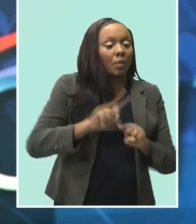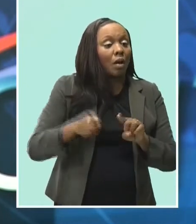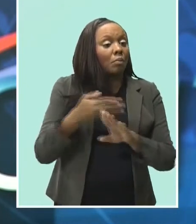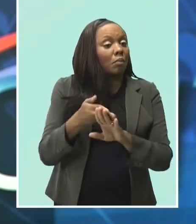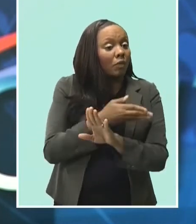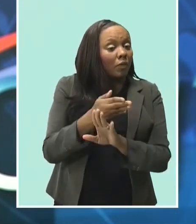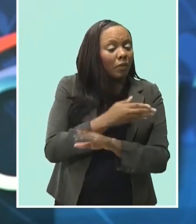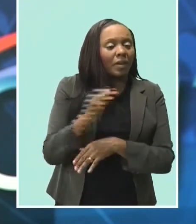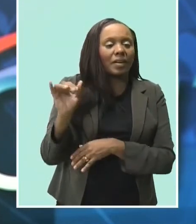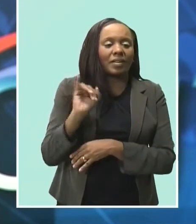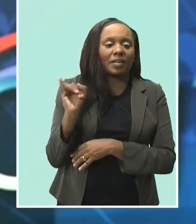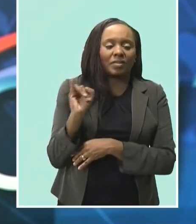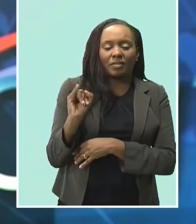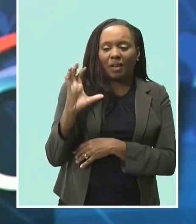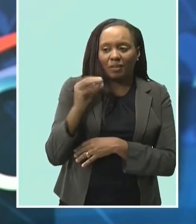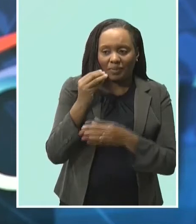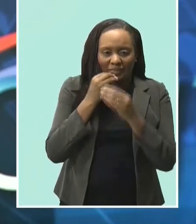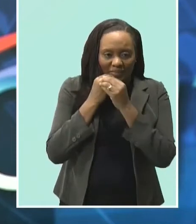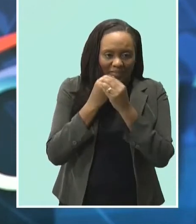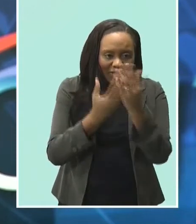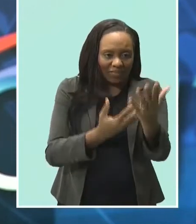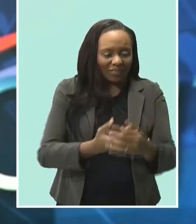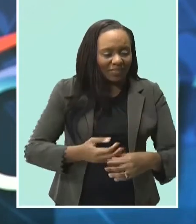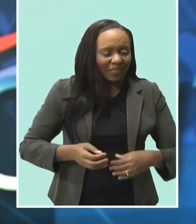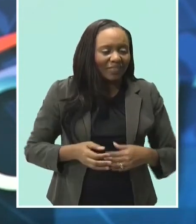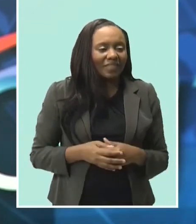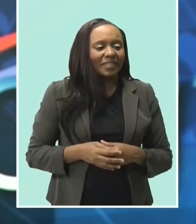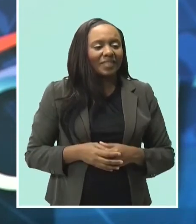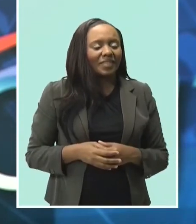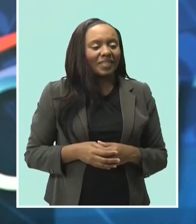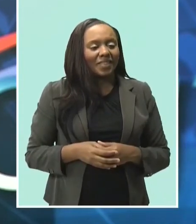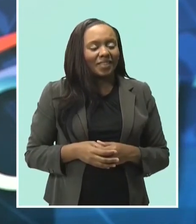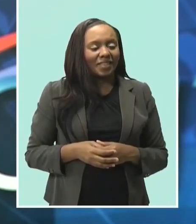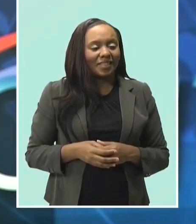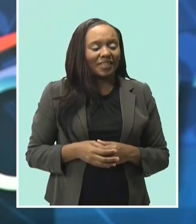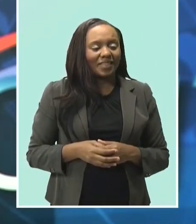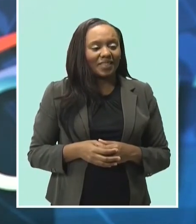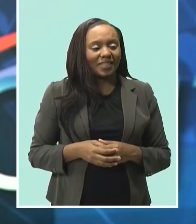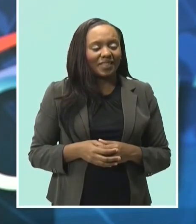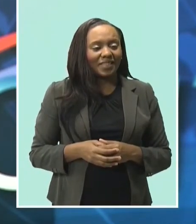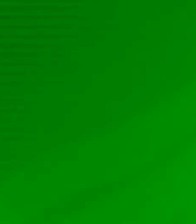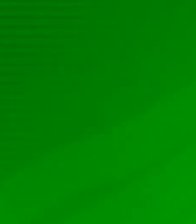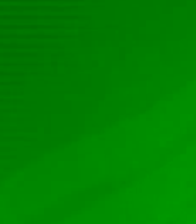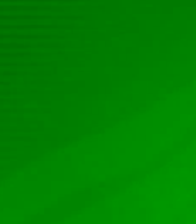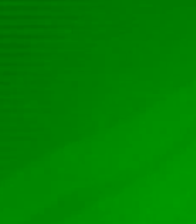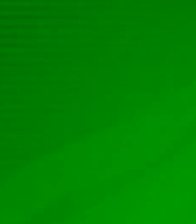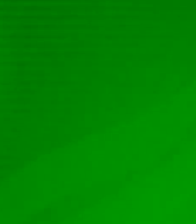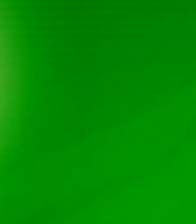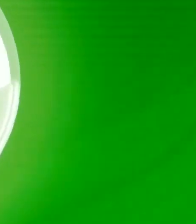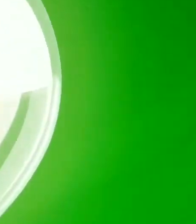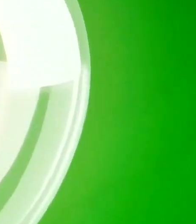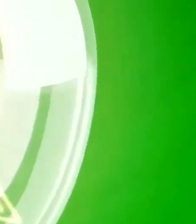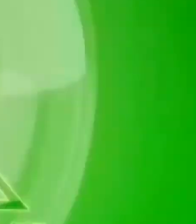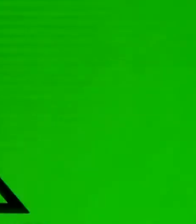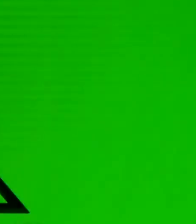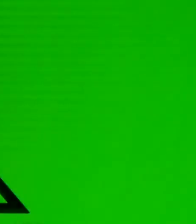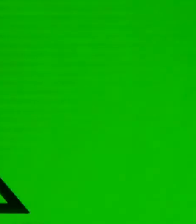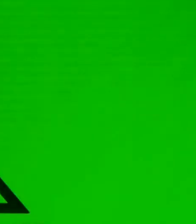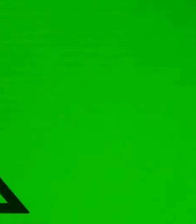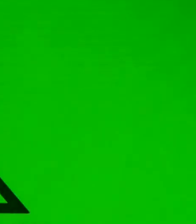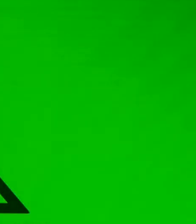initiative, which was financed through a loan from RBC Bank and facilitated by the Central Bank, carries a $1.275